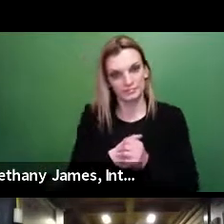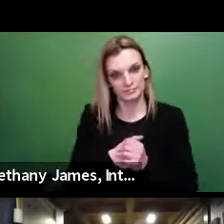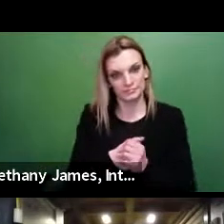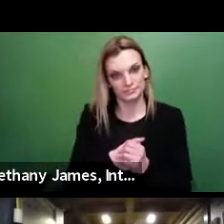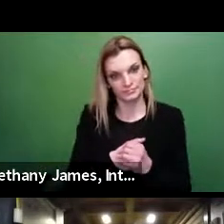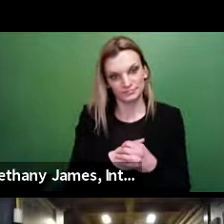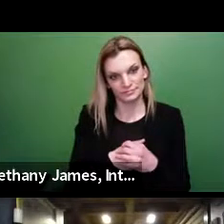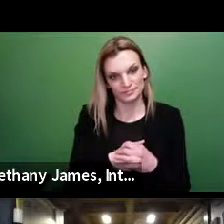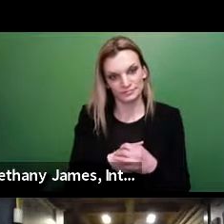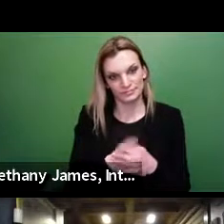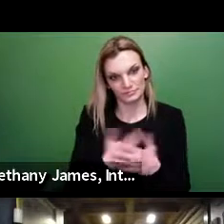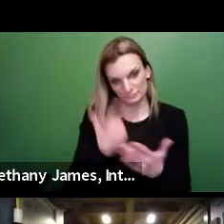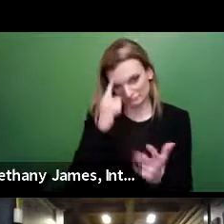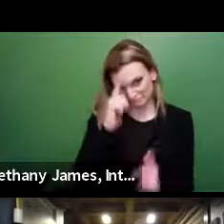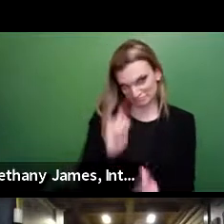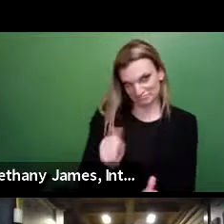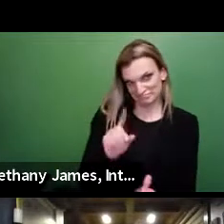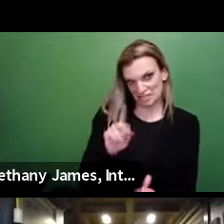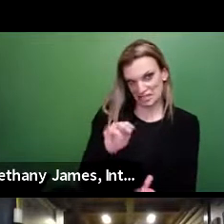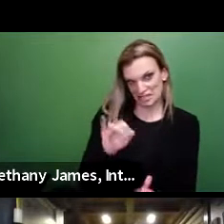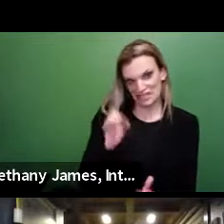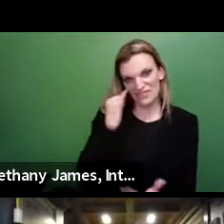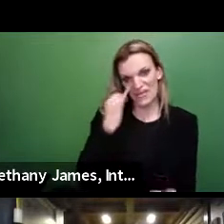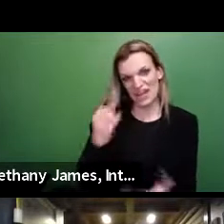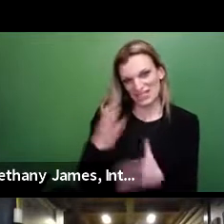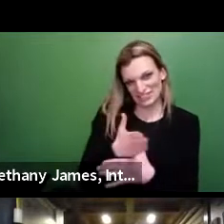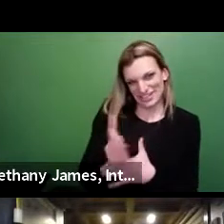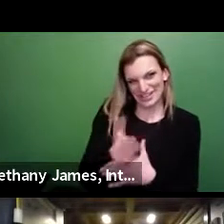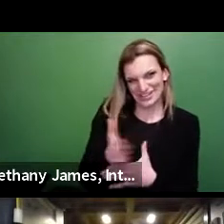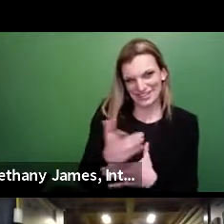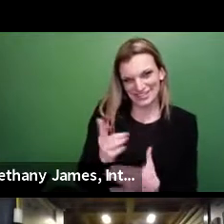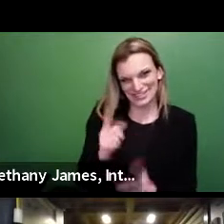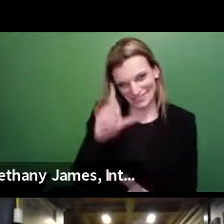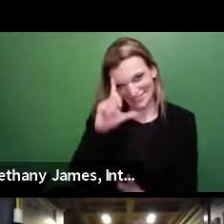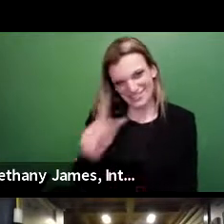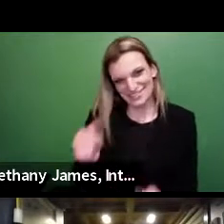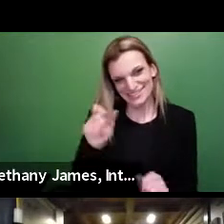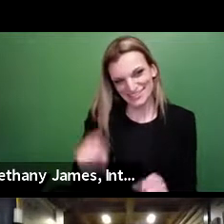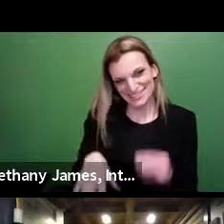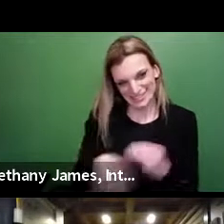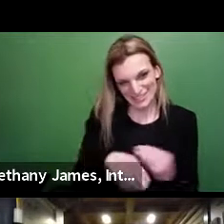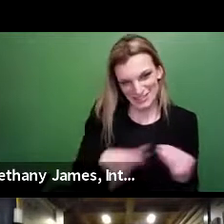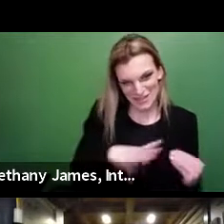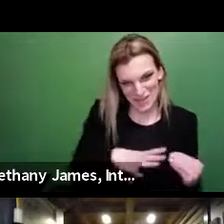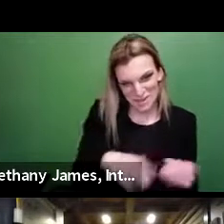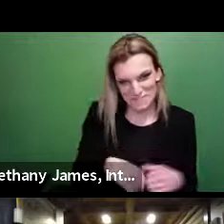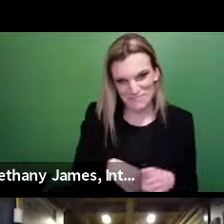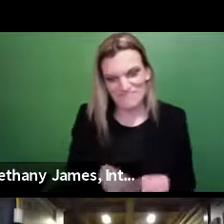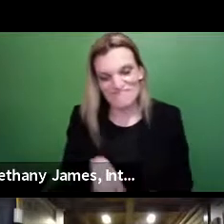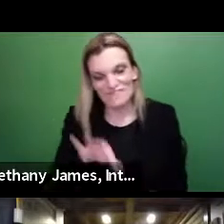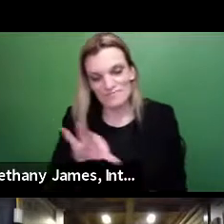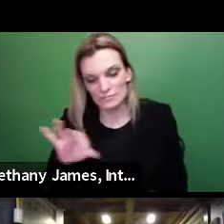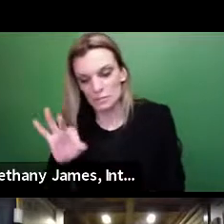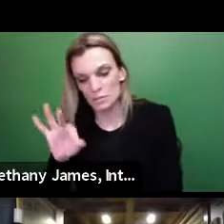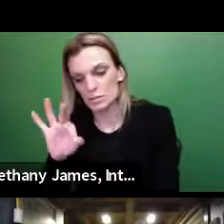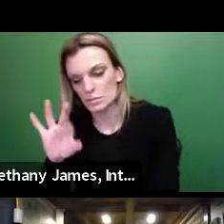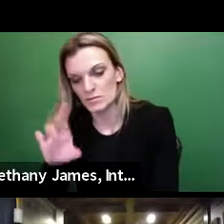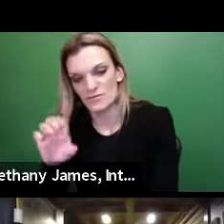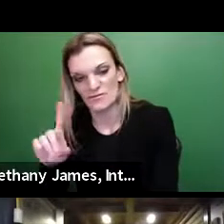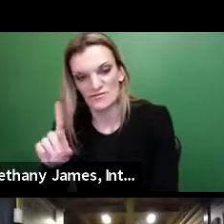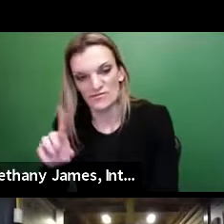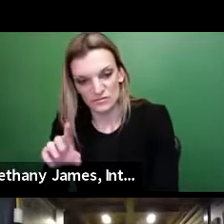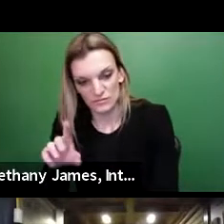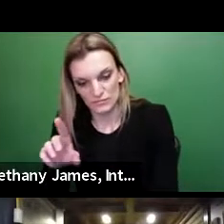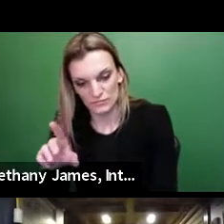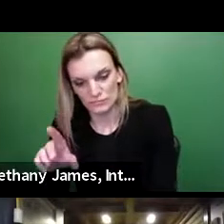Go ahead, Denise, if you would like to share a little bit about Fred Korematsu Day. Fred Korematsu Day, we